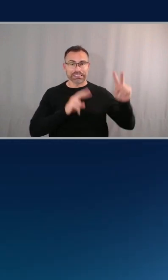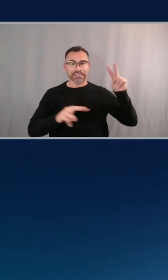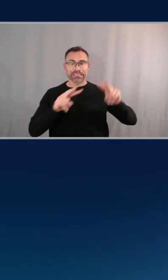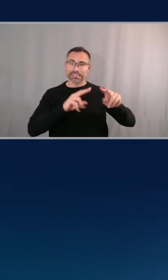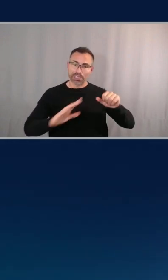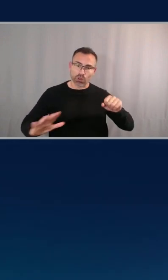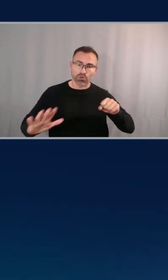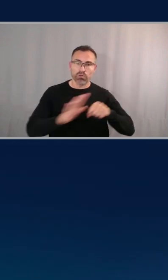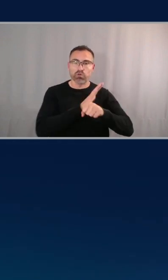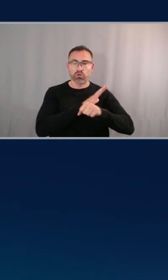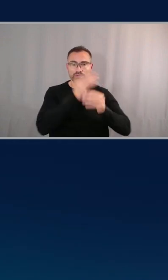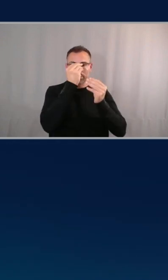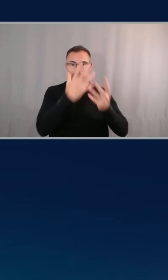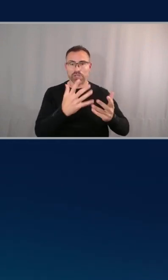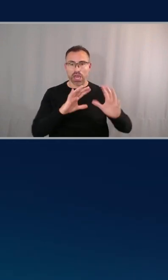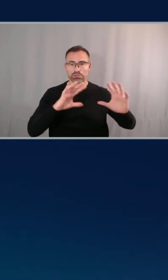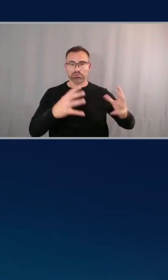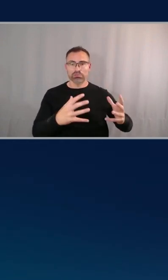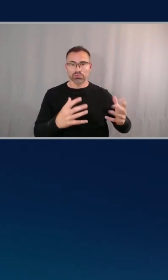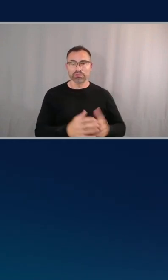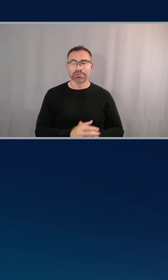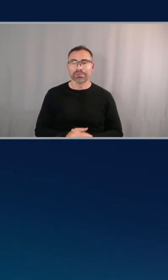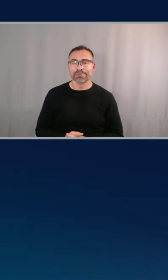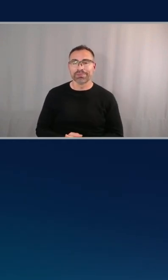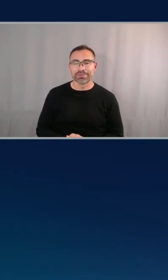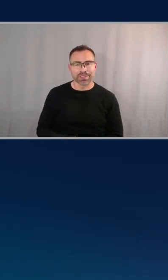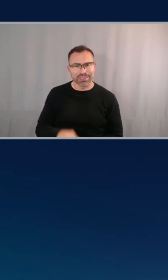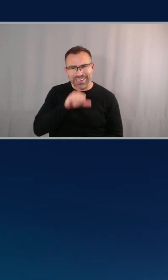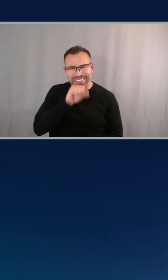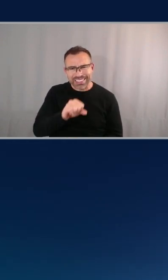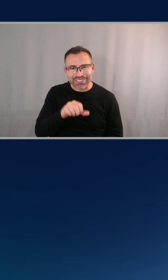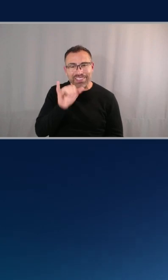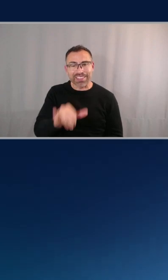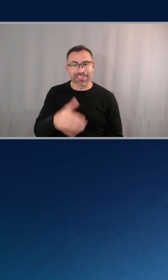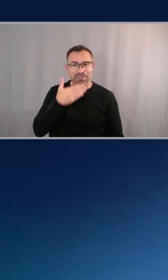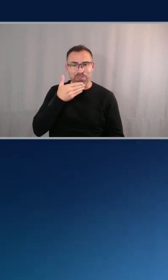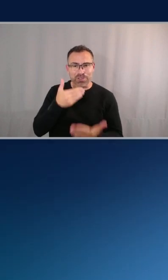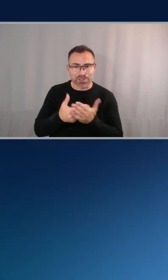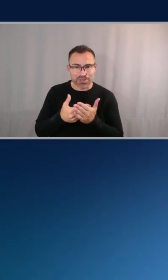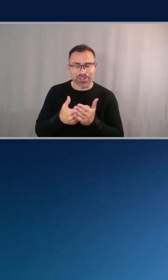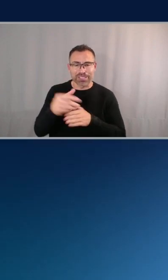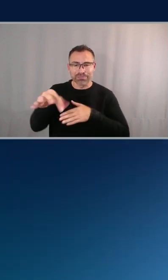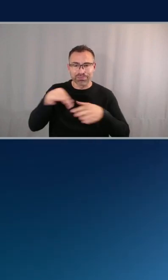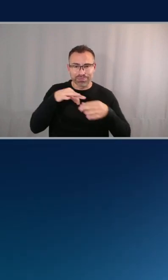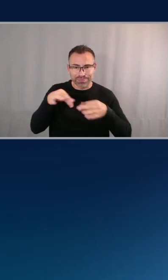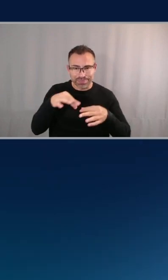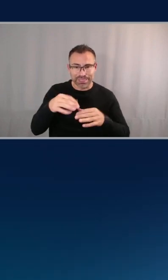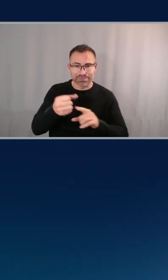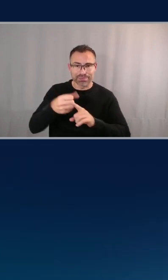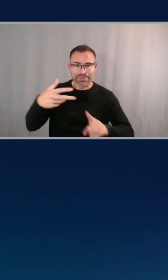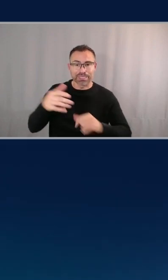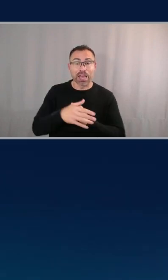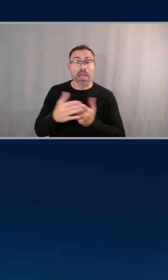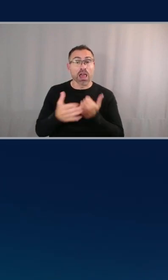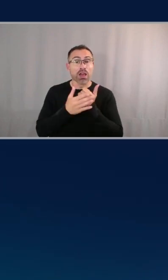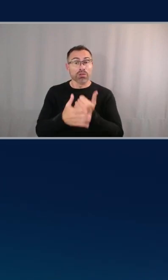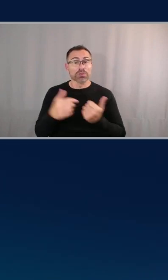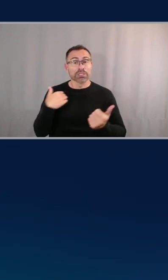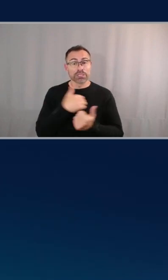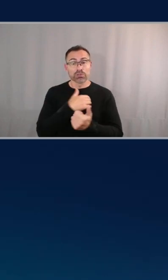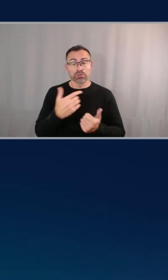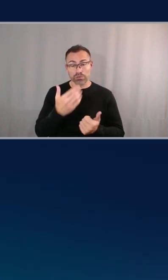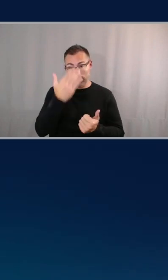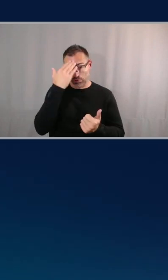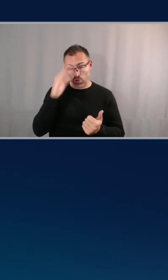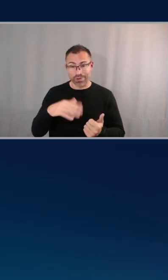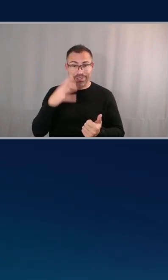that you have. I love that. That's a very detailed explanation, and it helps like bring further along the journey. What we also just did